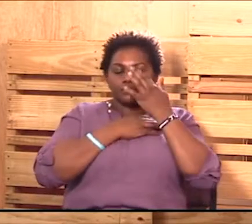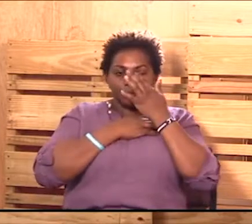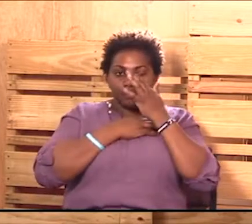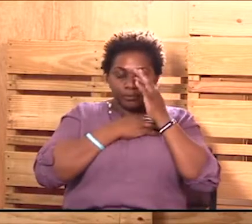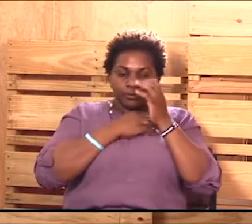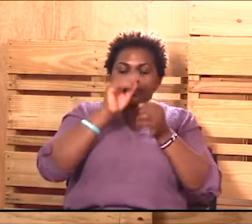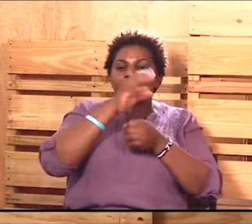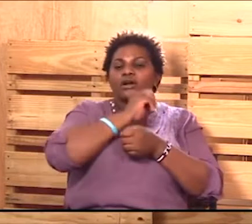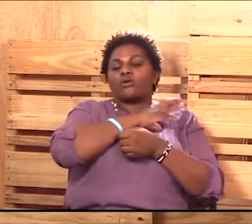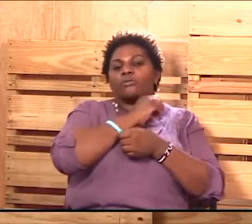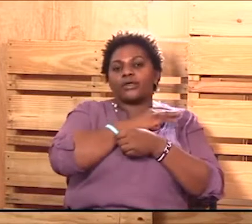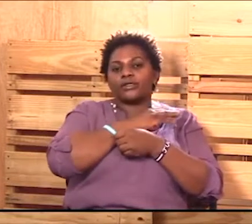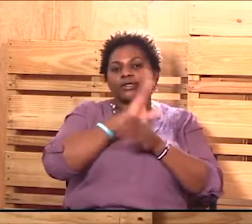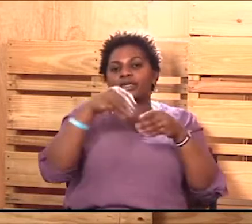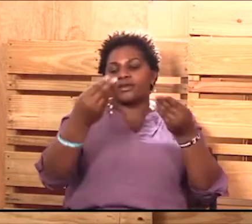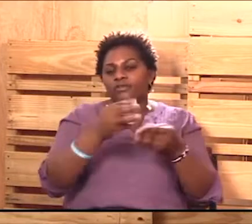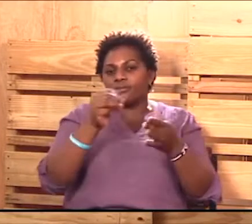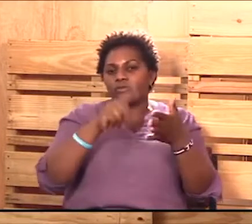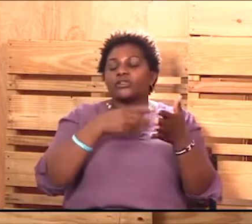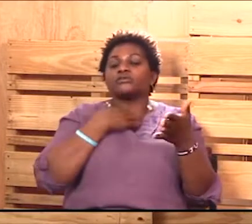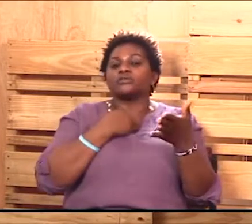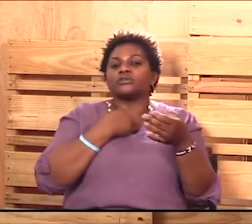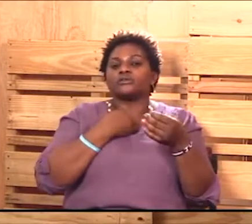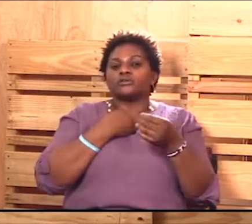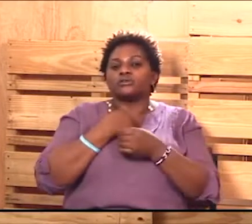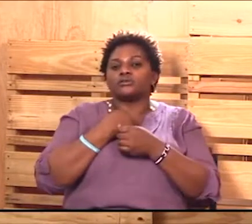their grumbling gave them what they needed?